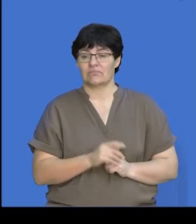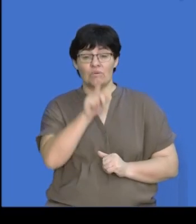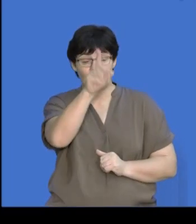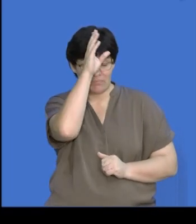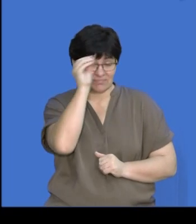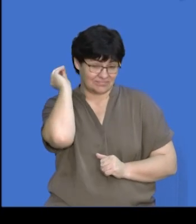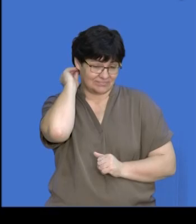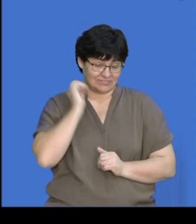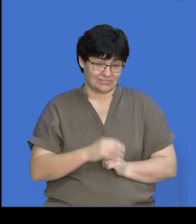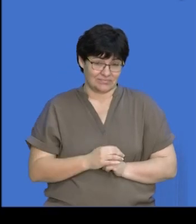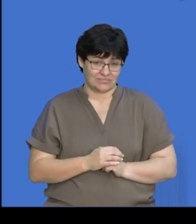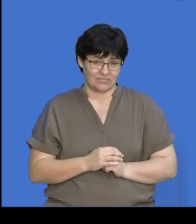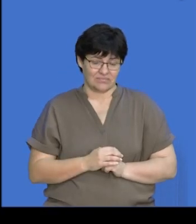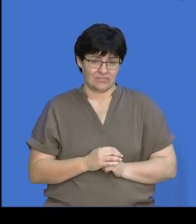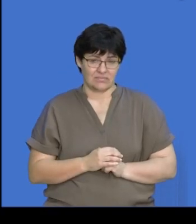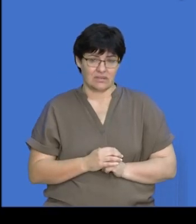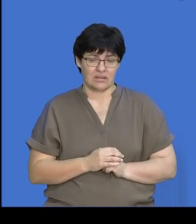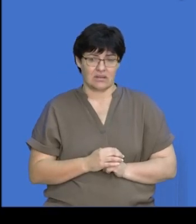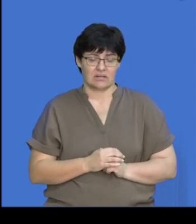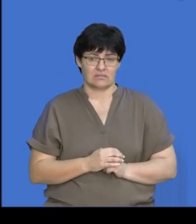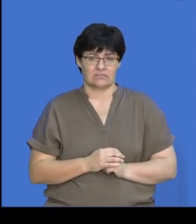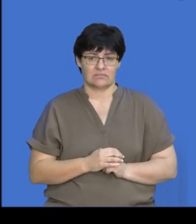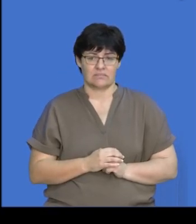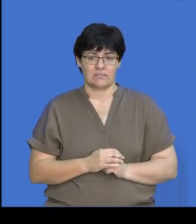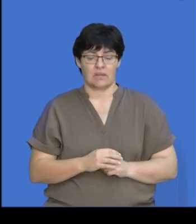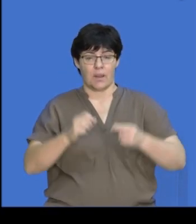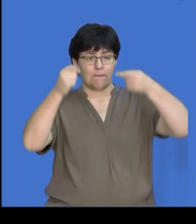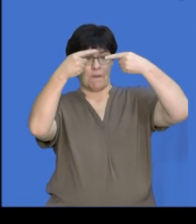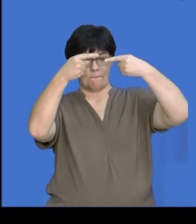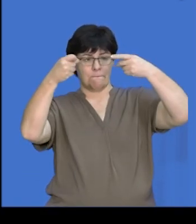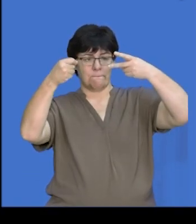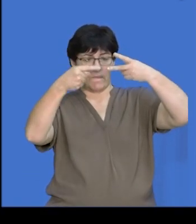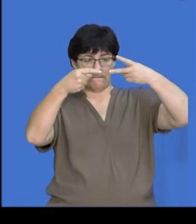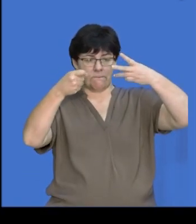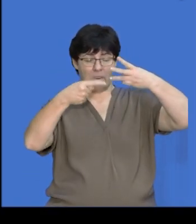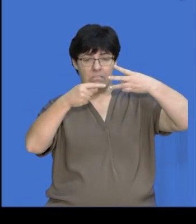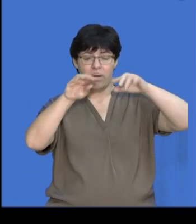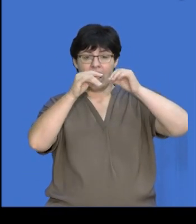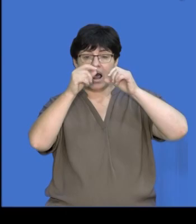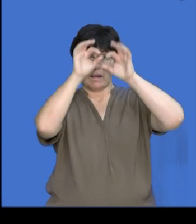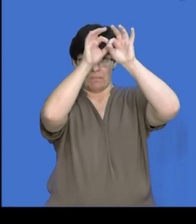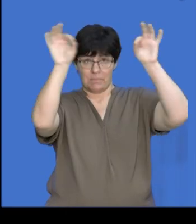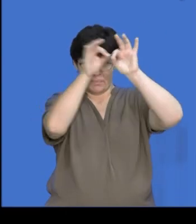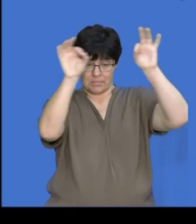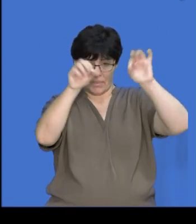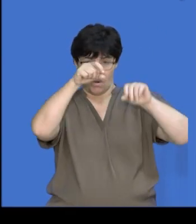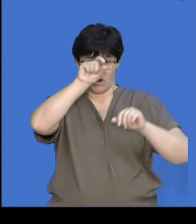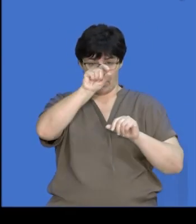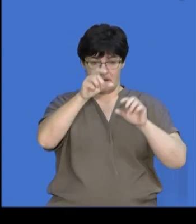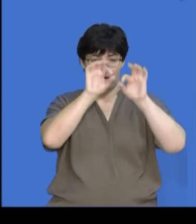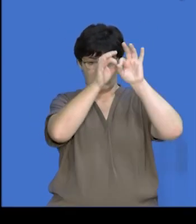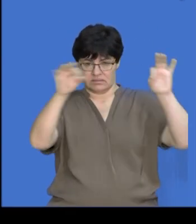Remember, you will have to leave a line open after each response. So if you remember additional